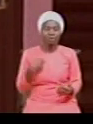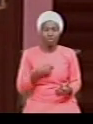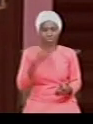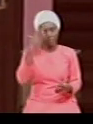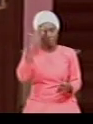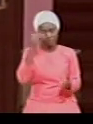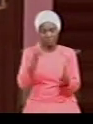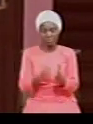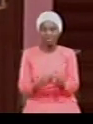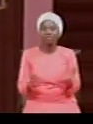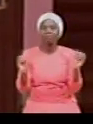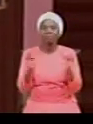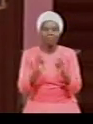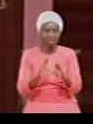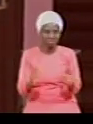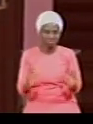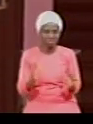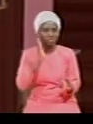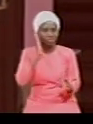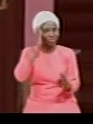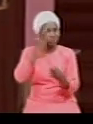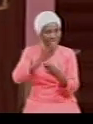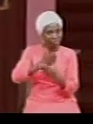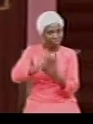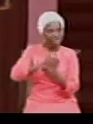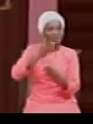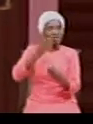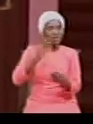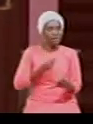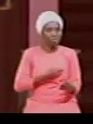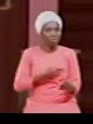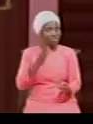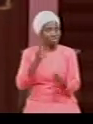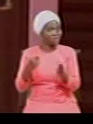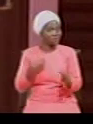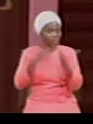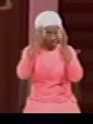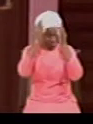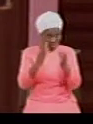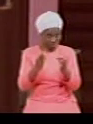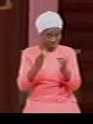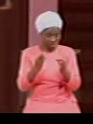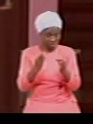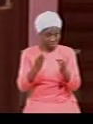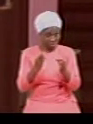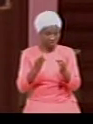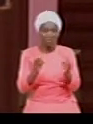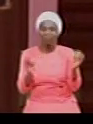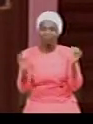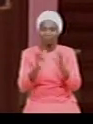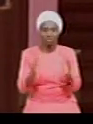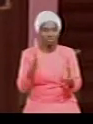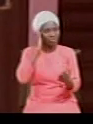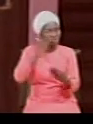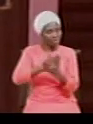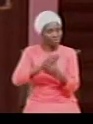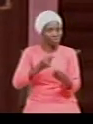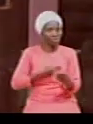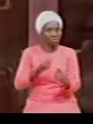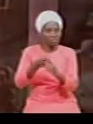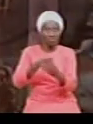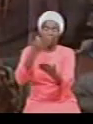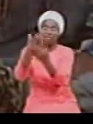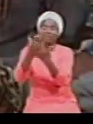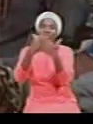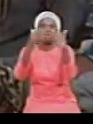that nothing will hinder us. If we make up our mind, nothing will hinder us from getting